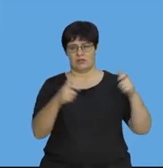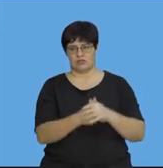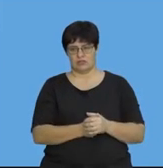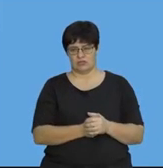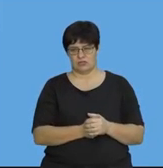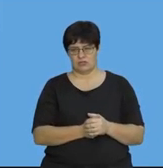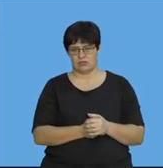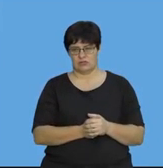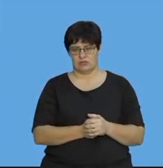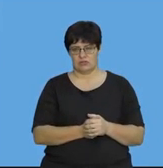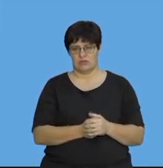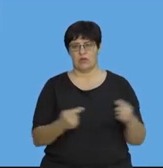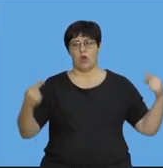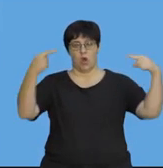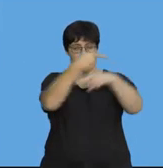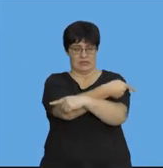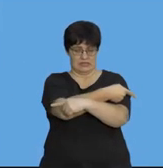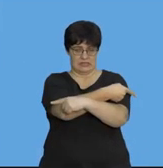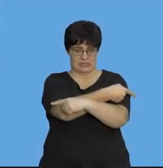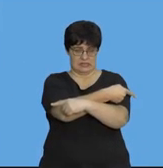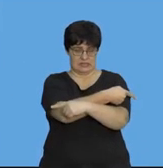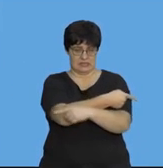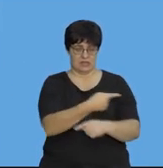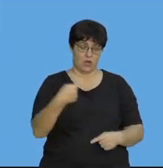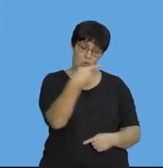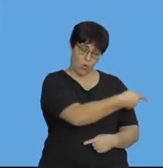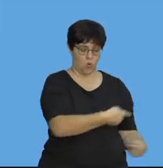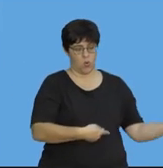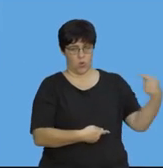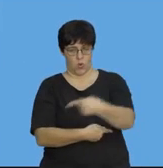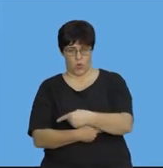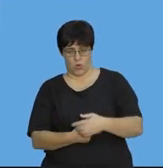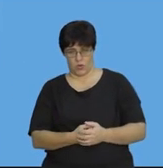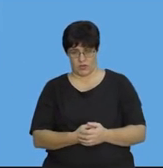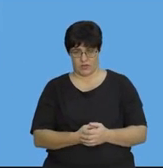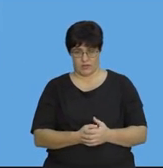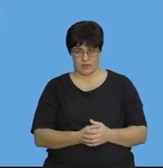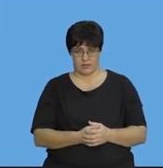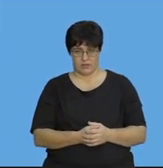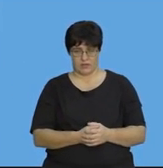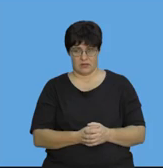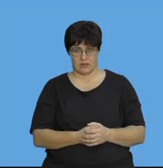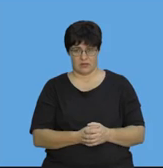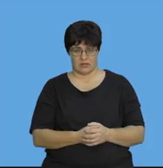equal magnitude, but opposite in direction. Okay?